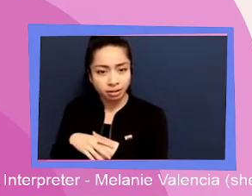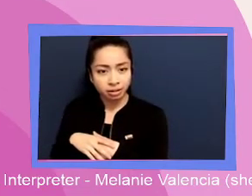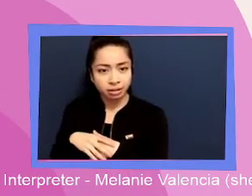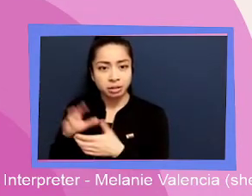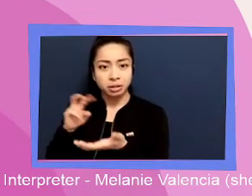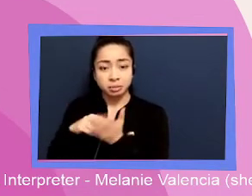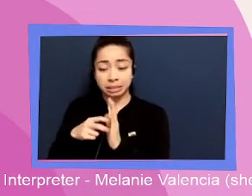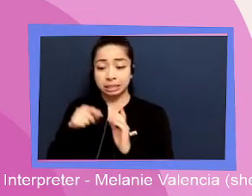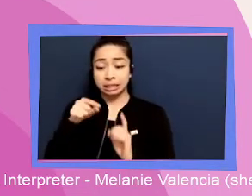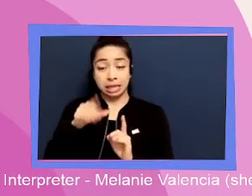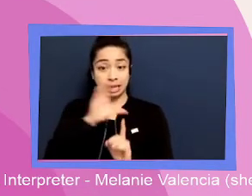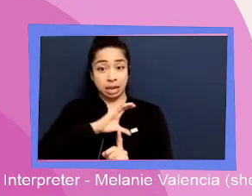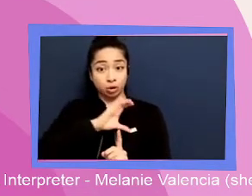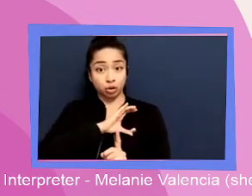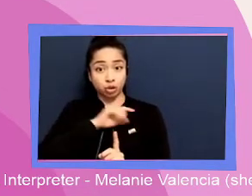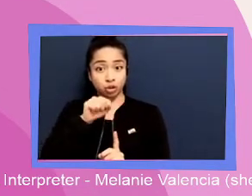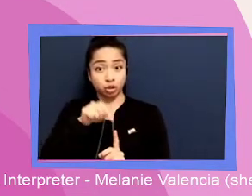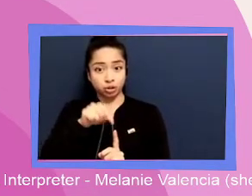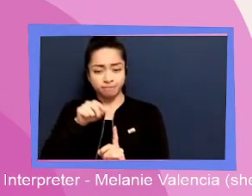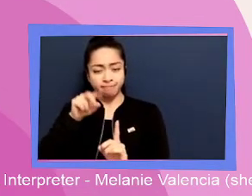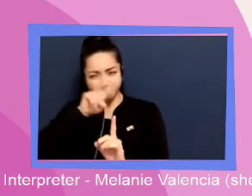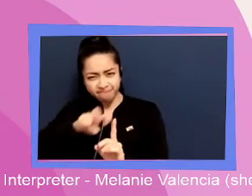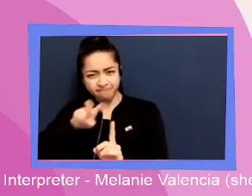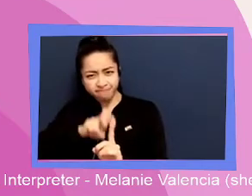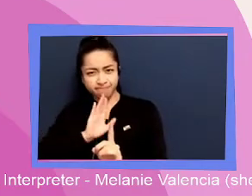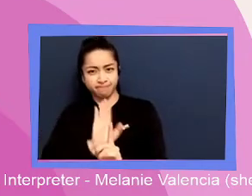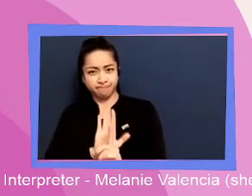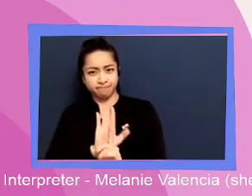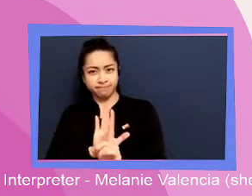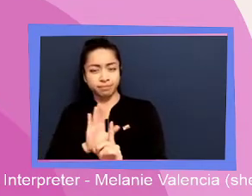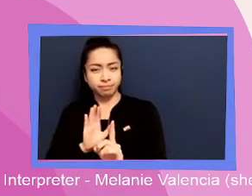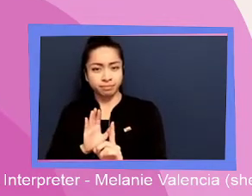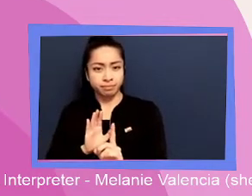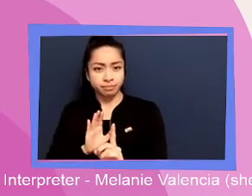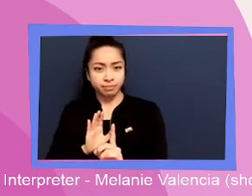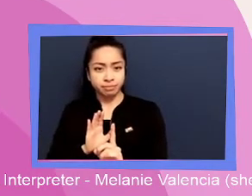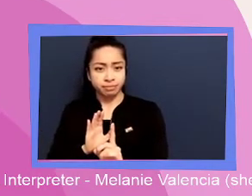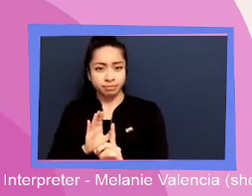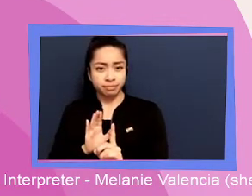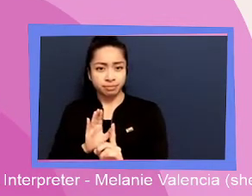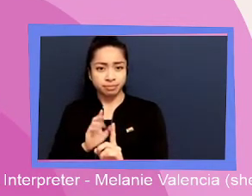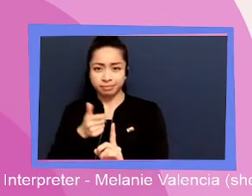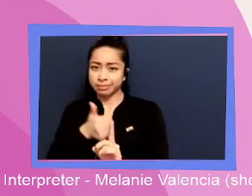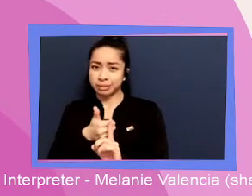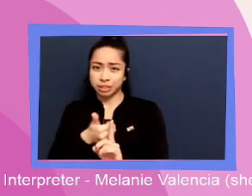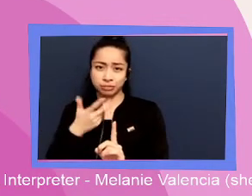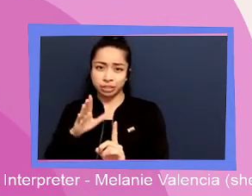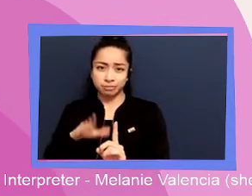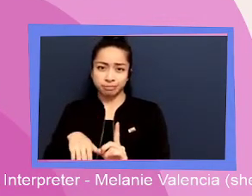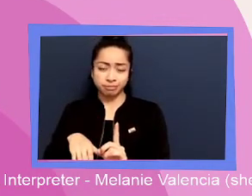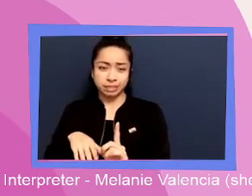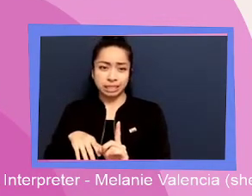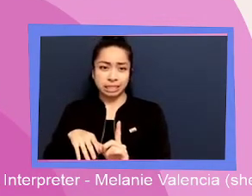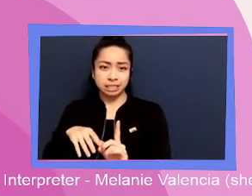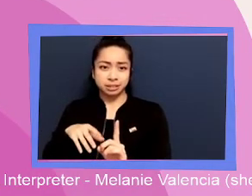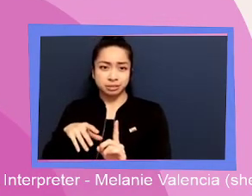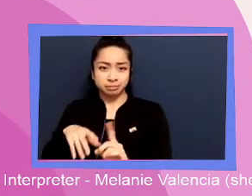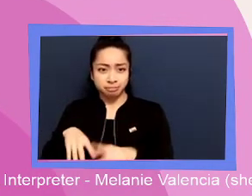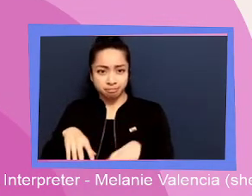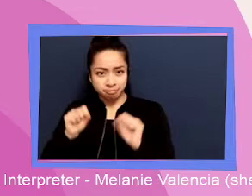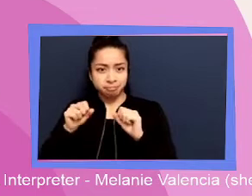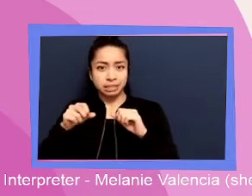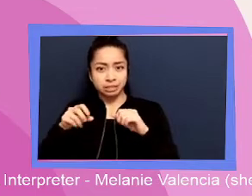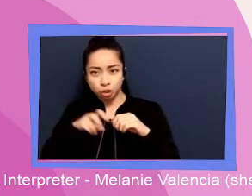in my book also arrives one way or another in a very convoluted way into becoming the person